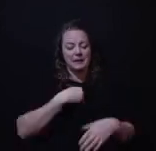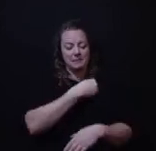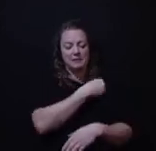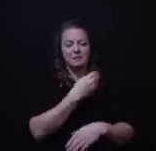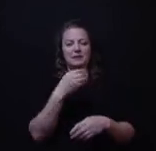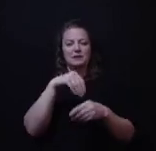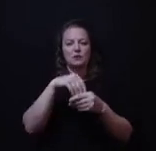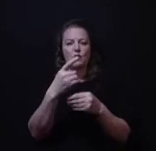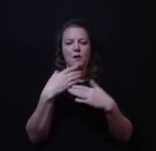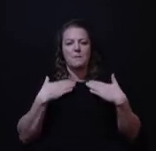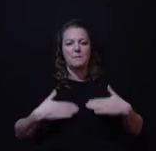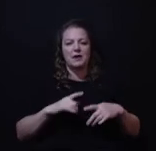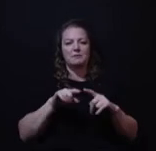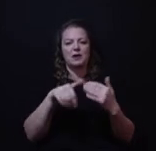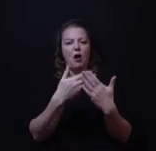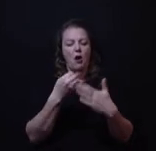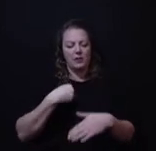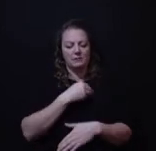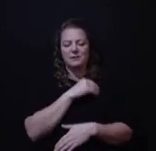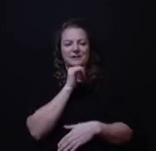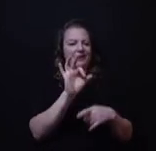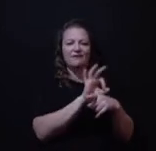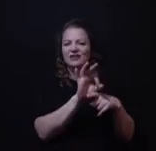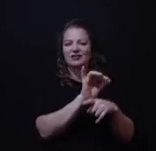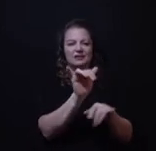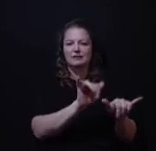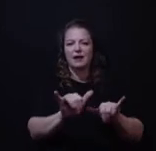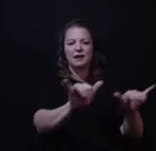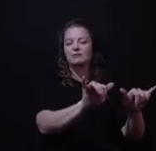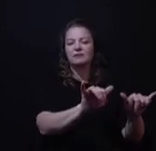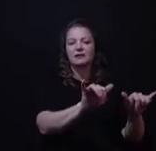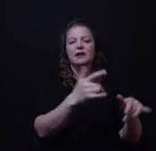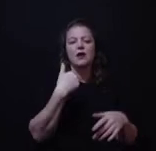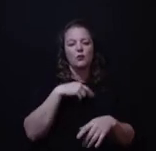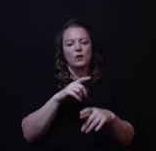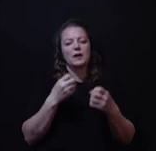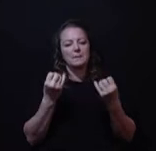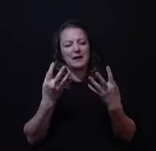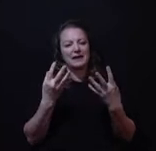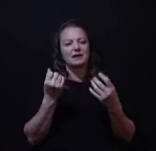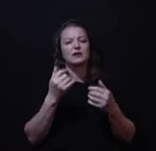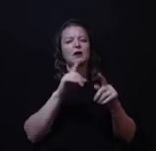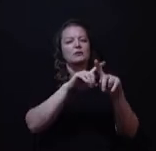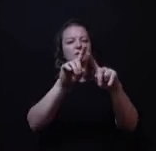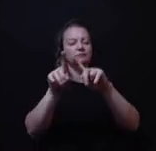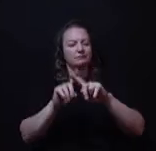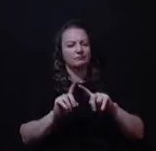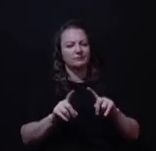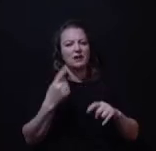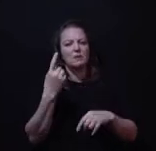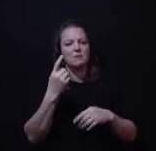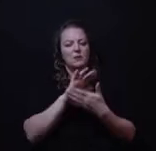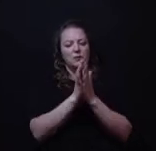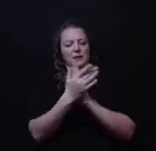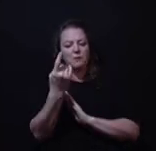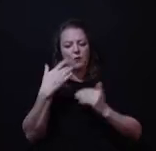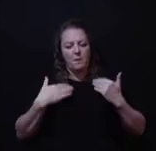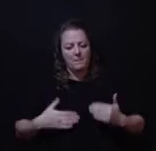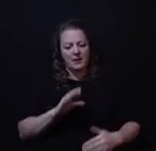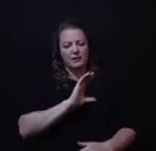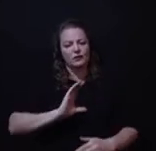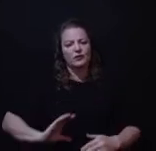body, but all the members don't have the same function, we being many are one body in Christ and individually members of one